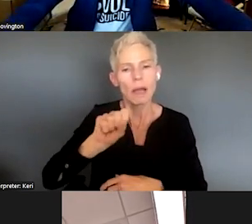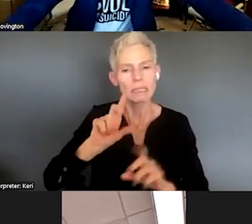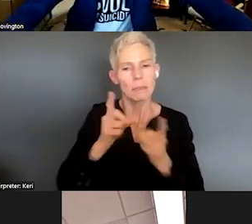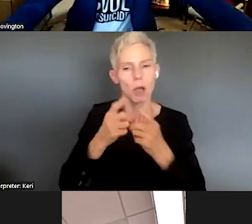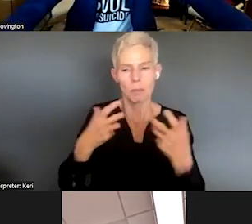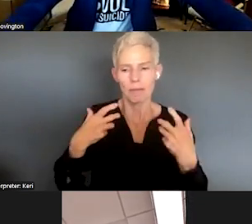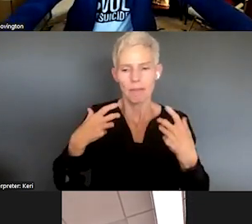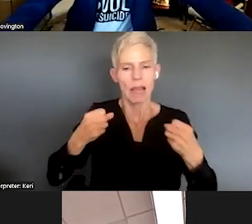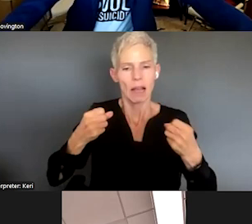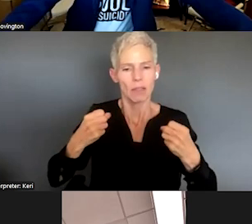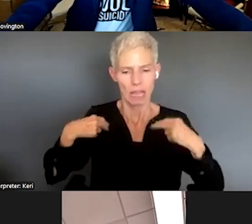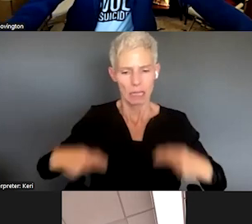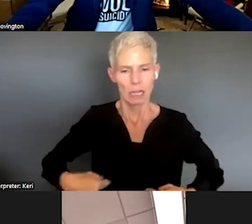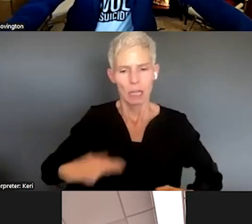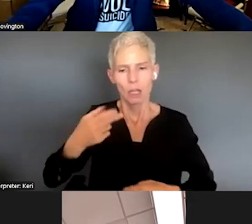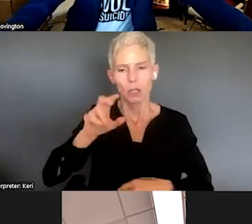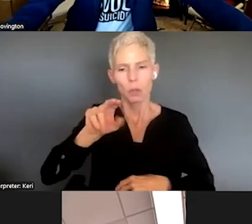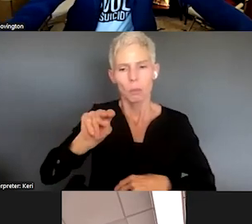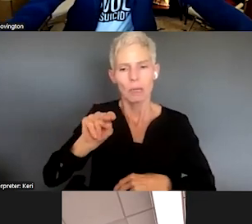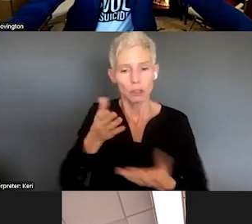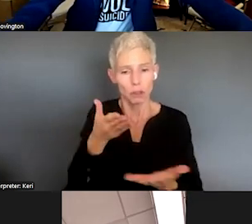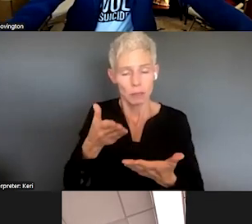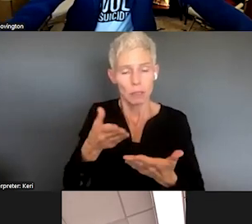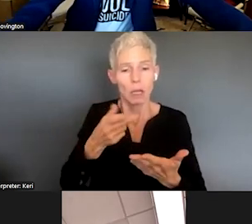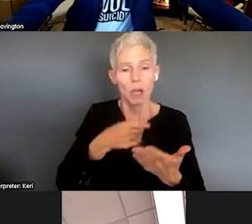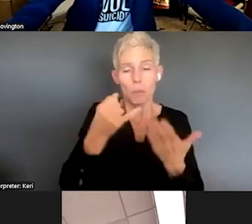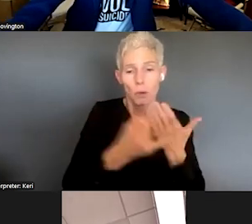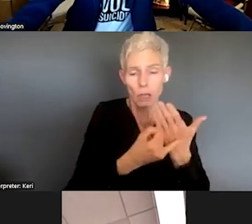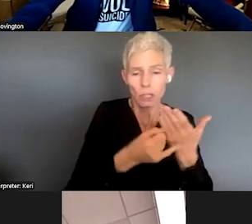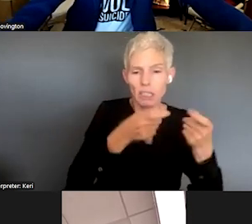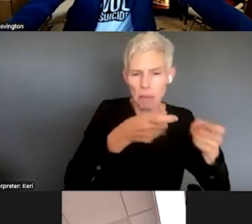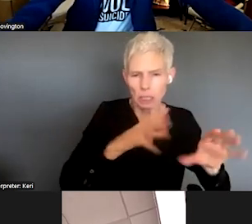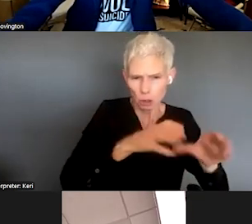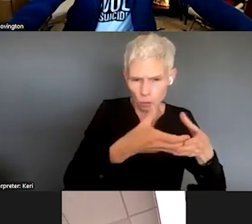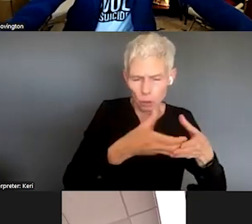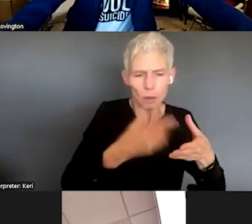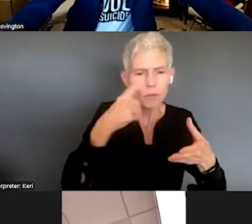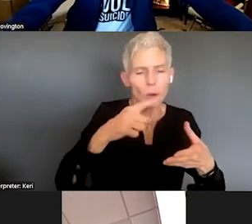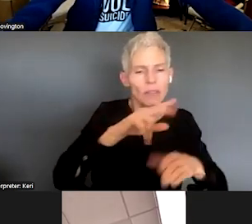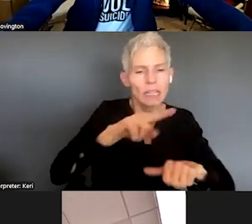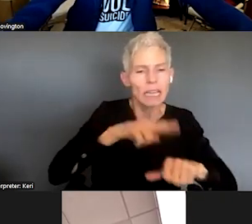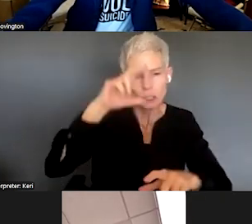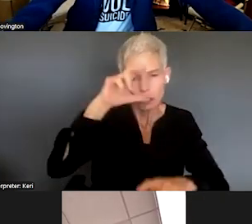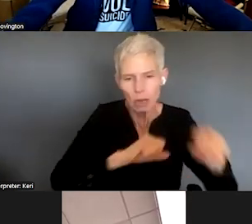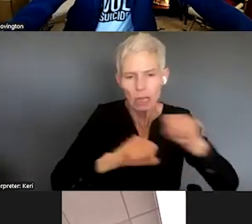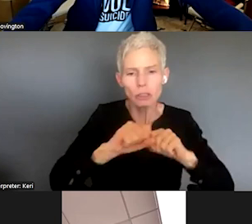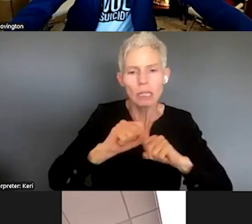Services, the project management group for the National Strategy for Suicide Prevention